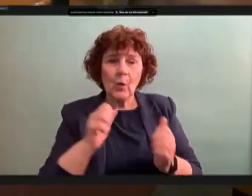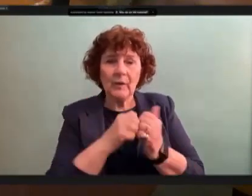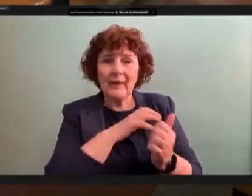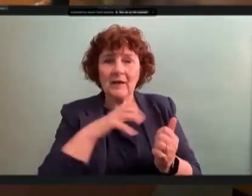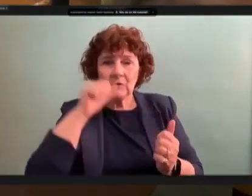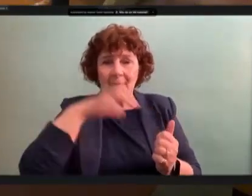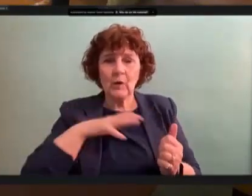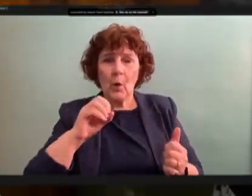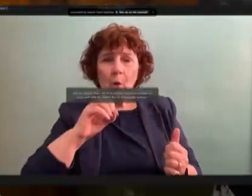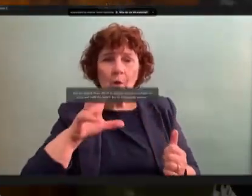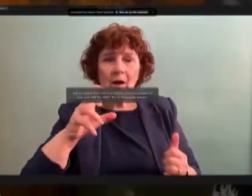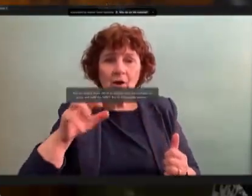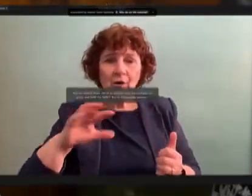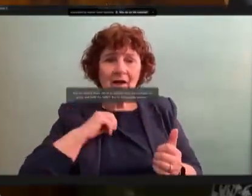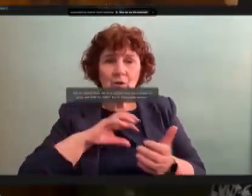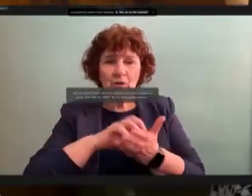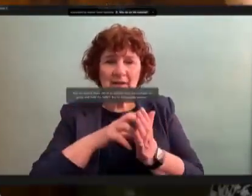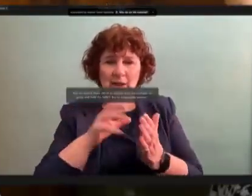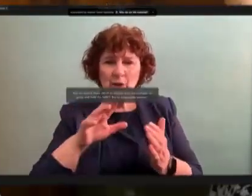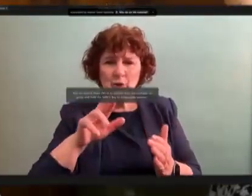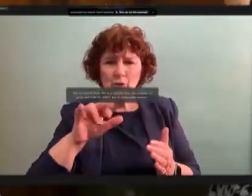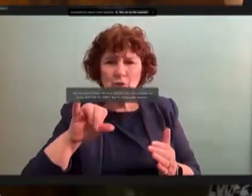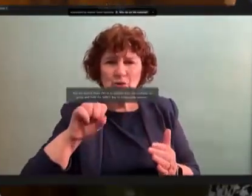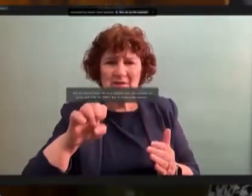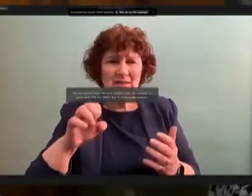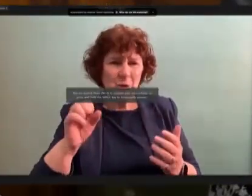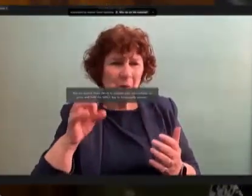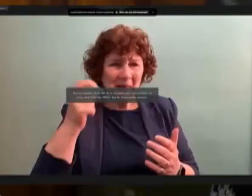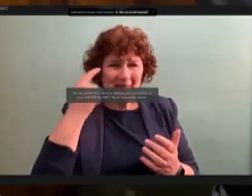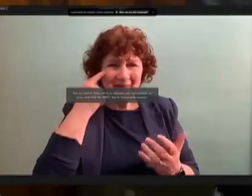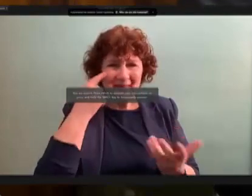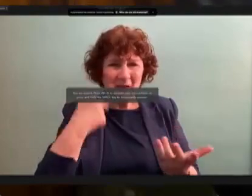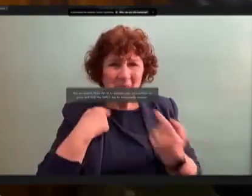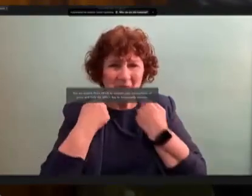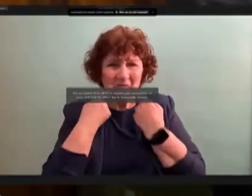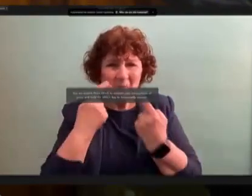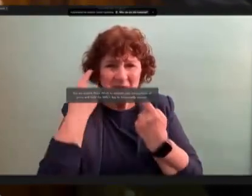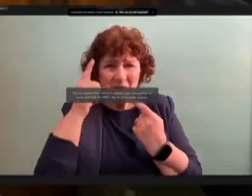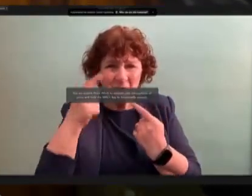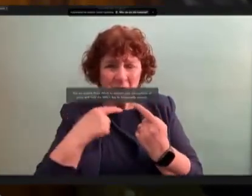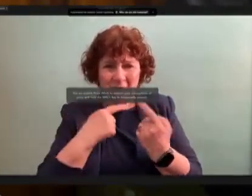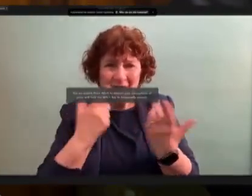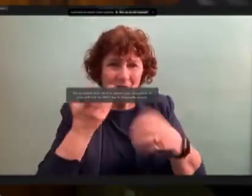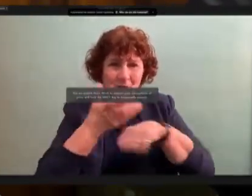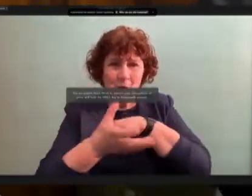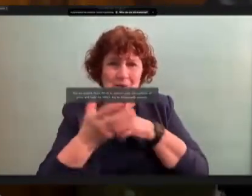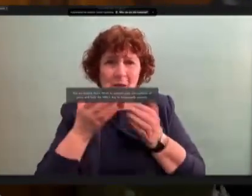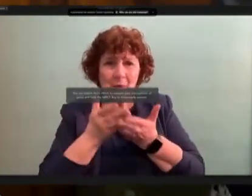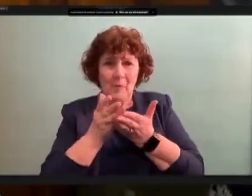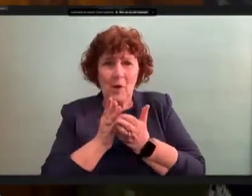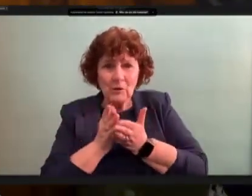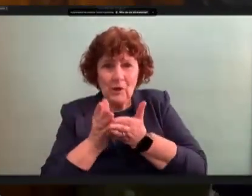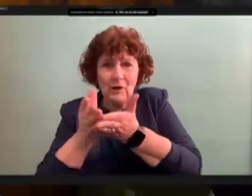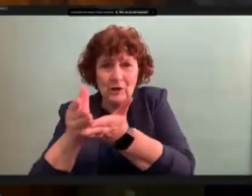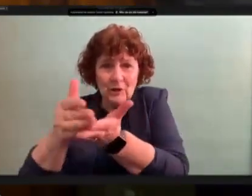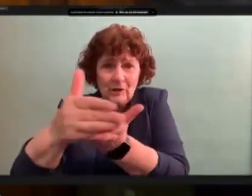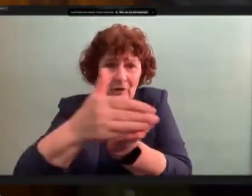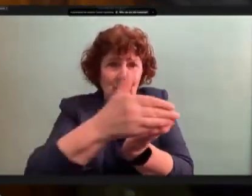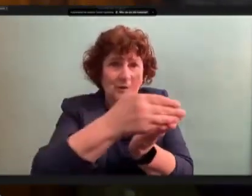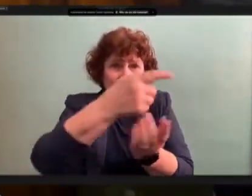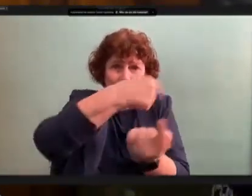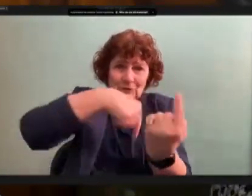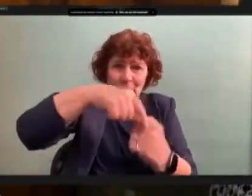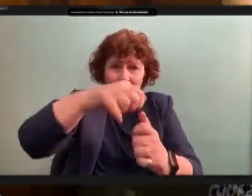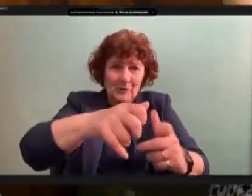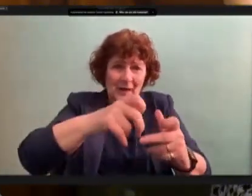Yeah. So I think I have the dubious distinction of having a boat turned around. So don't hold that against me. I know it